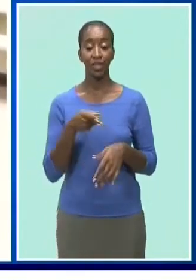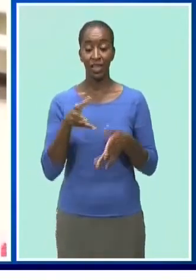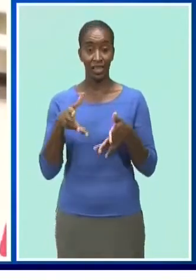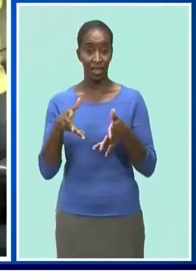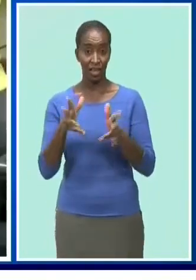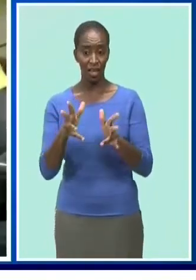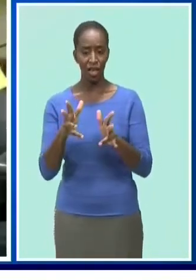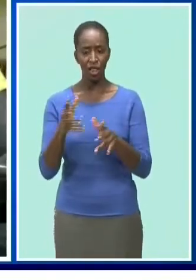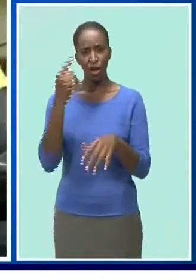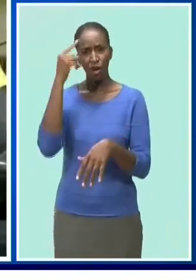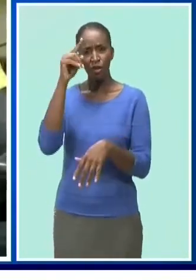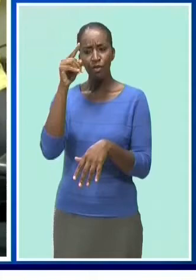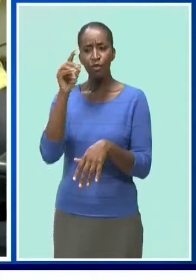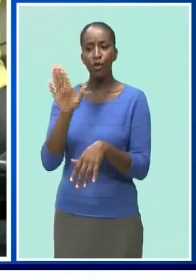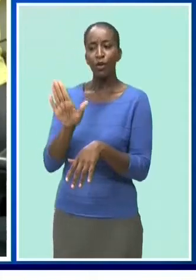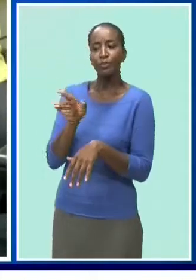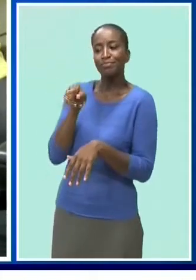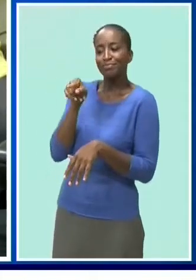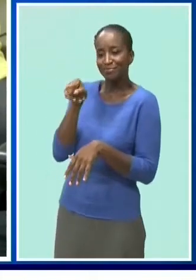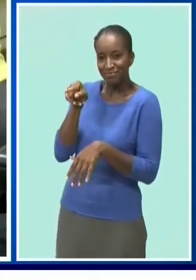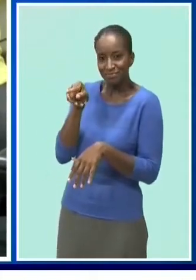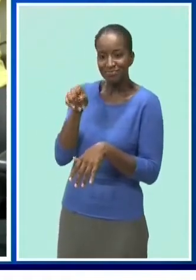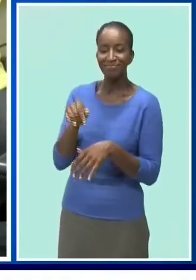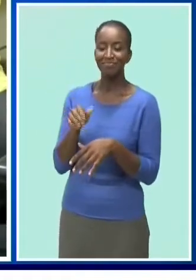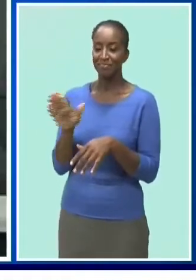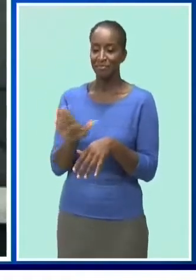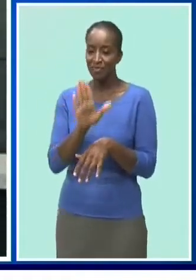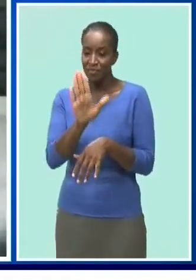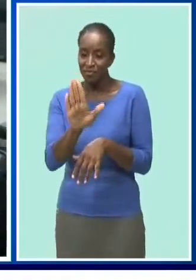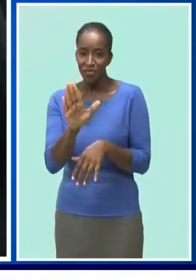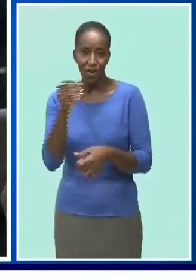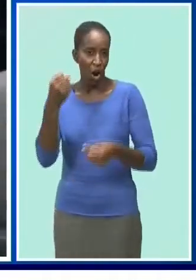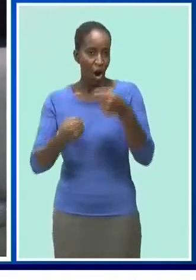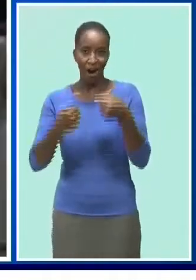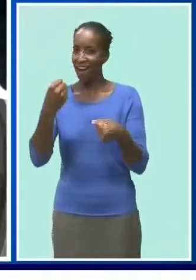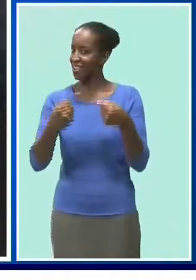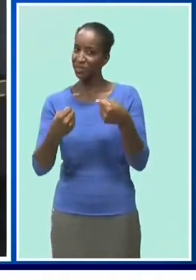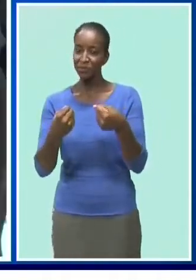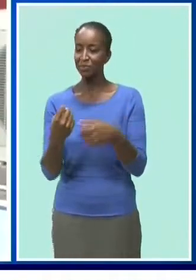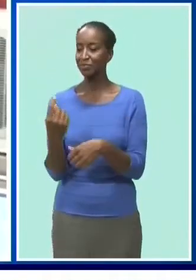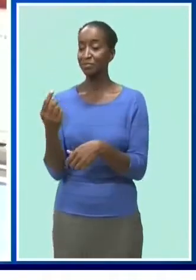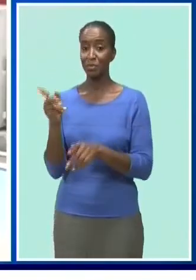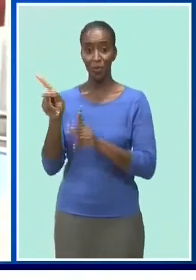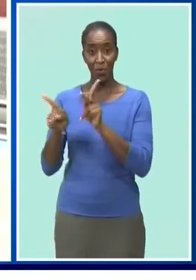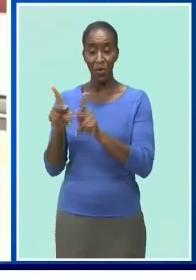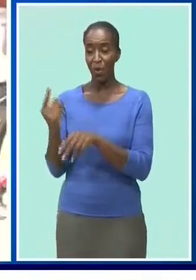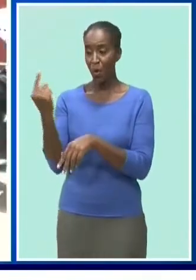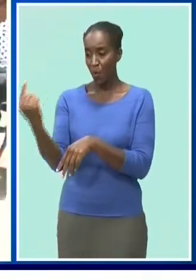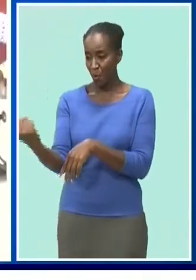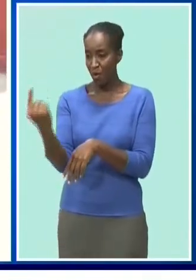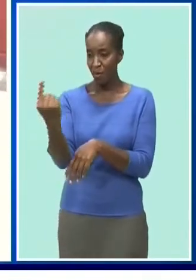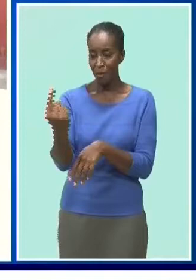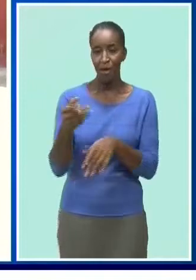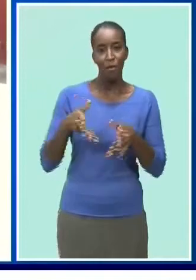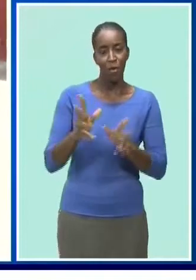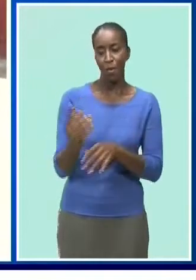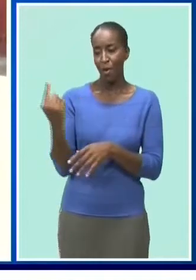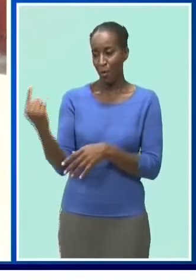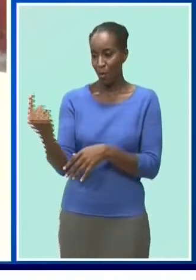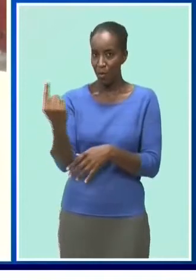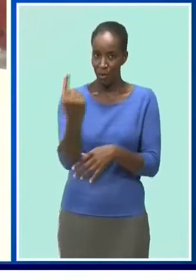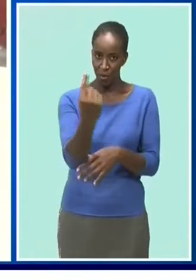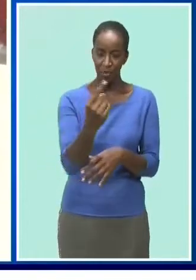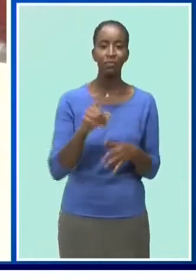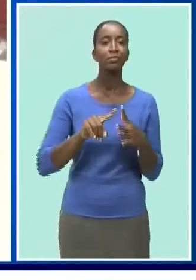to the user and not the vehicle, and therefore only one will be issued per person. The application process begins on